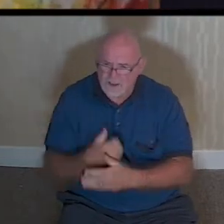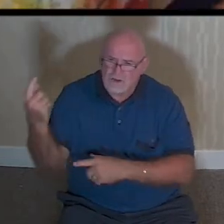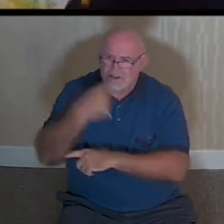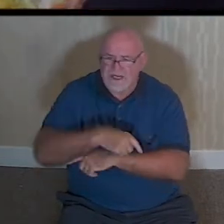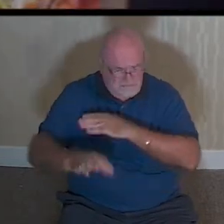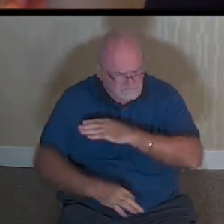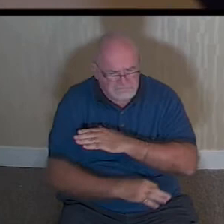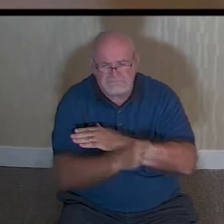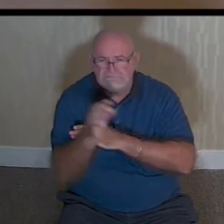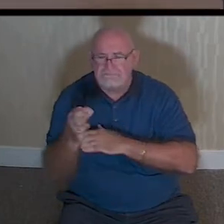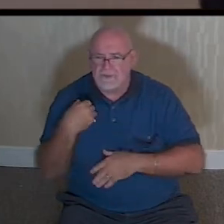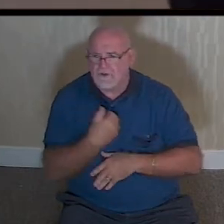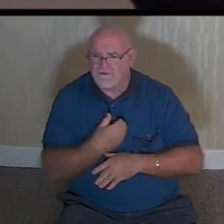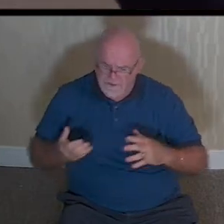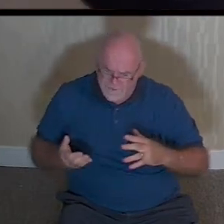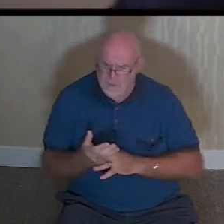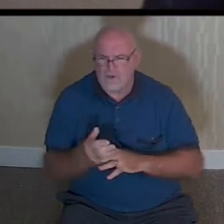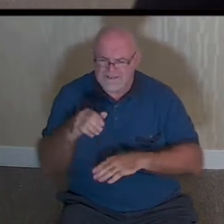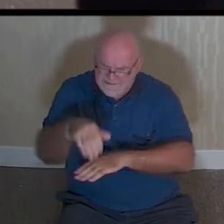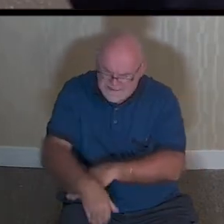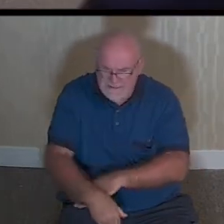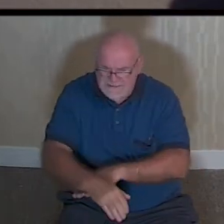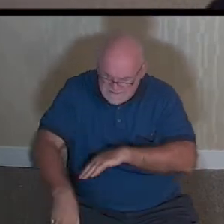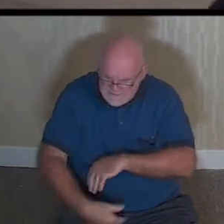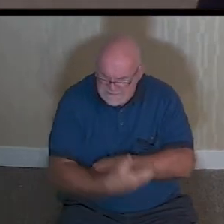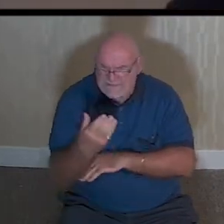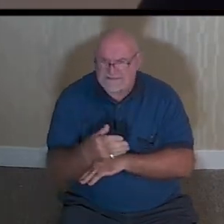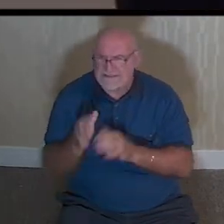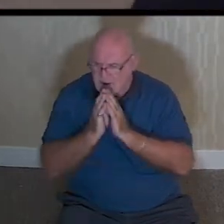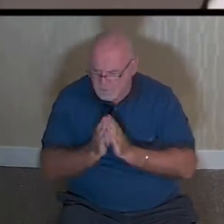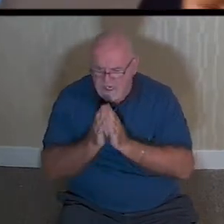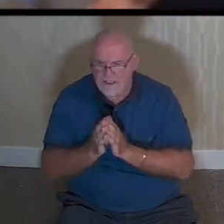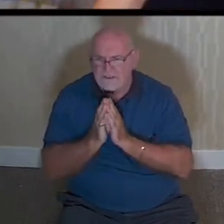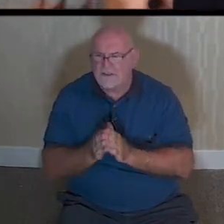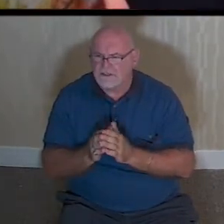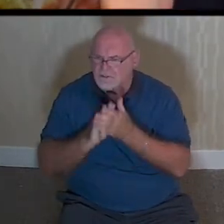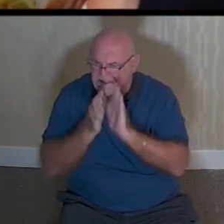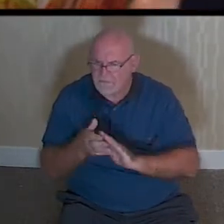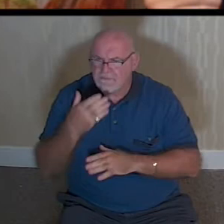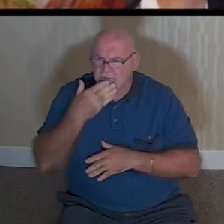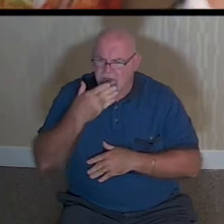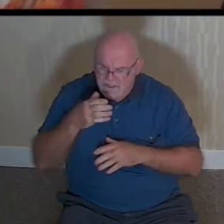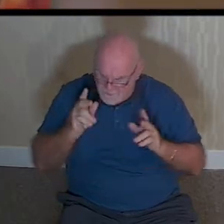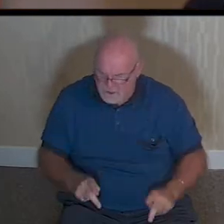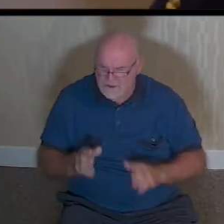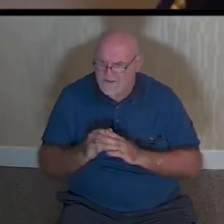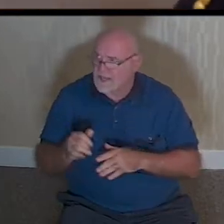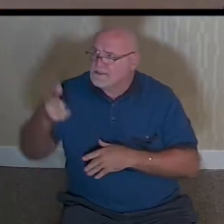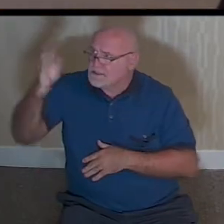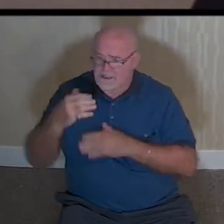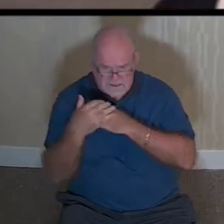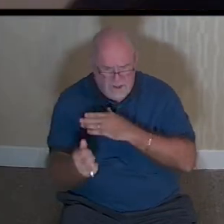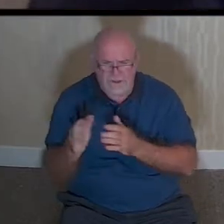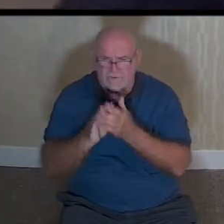dawning. We've gone through this night with our prayers, our decency, by being the person that God has called us to